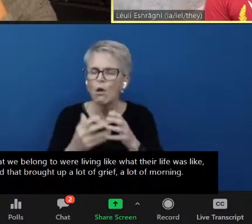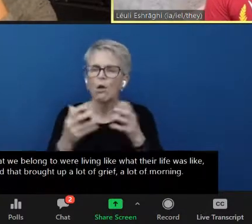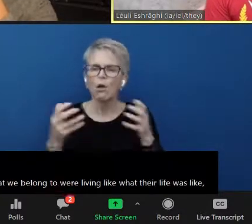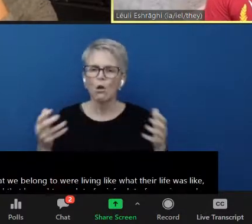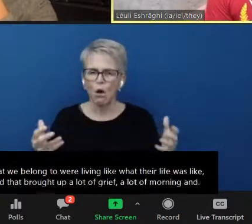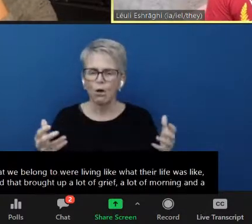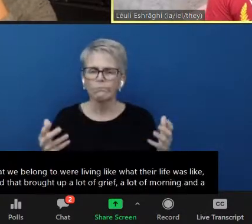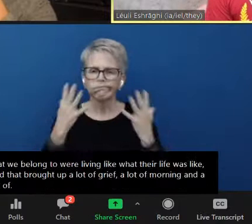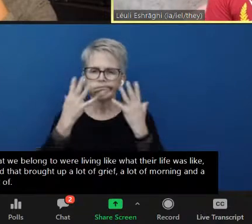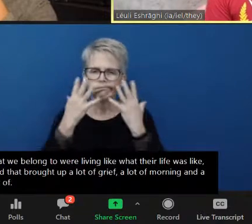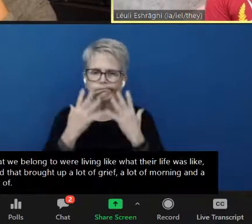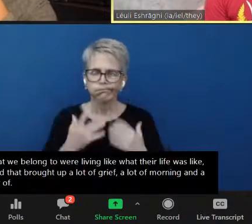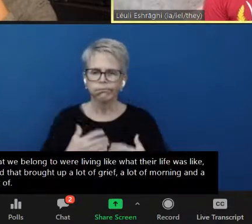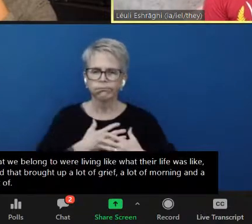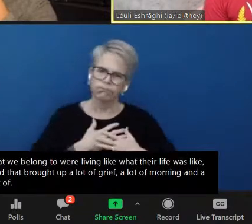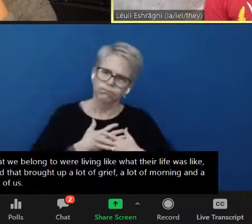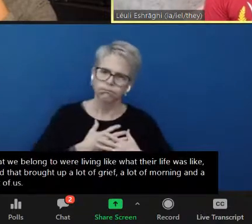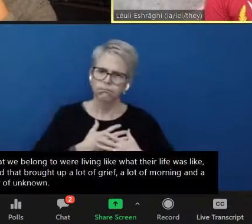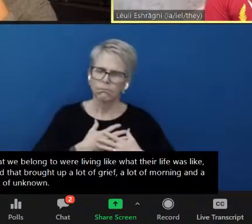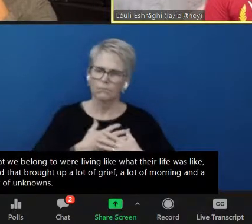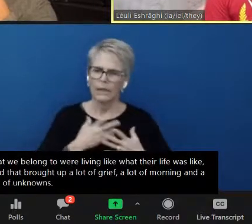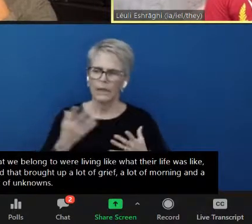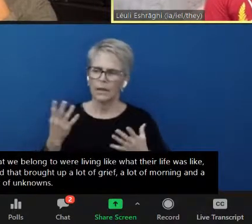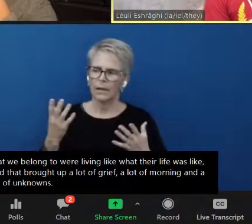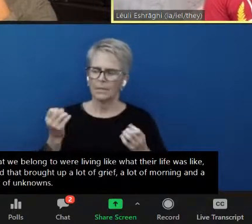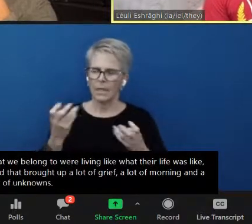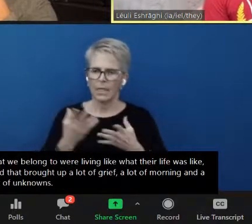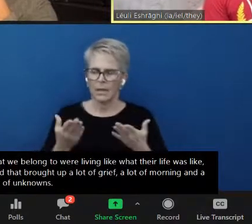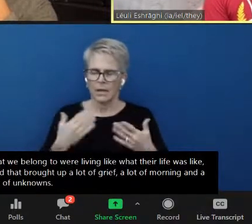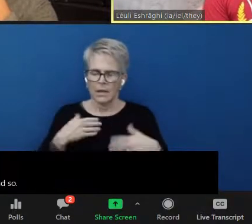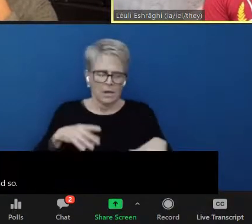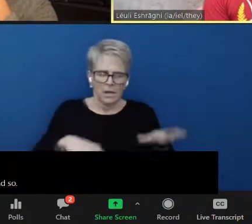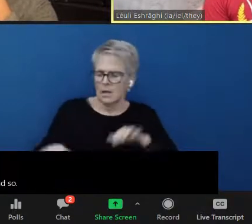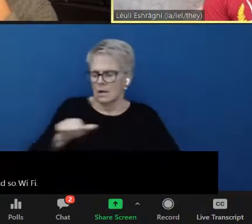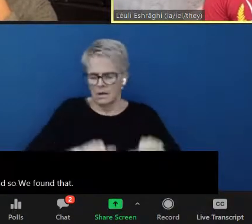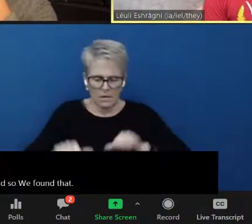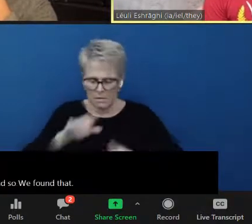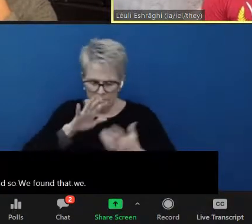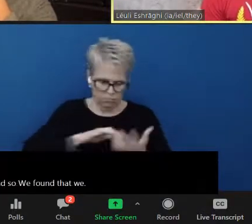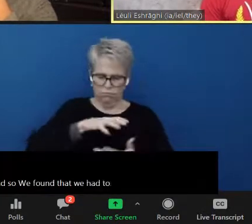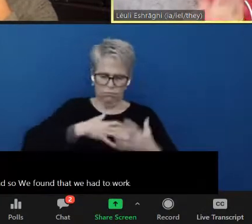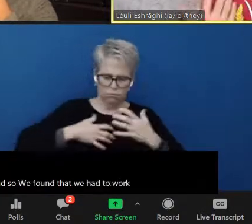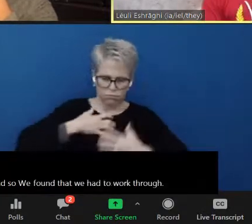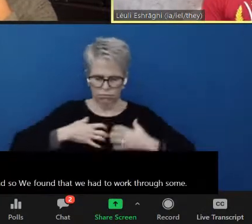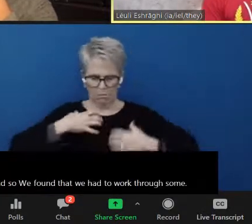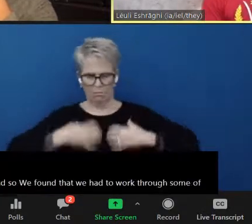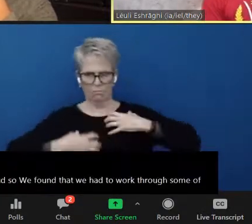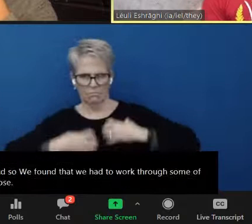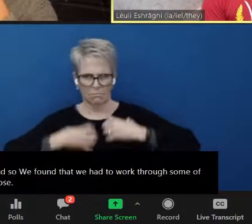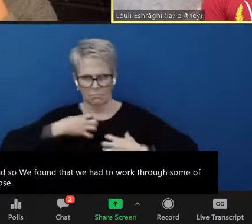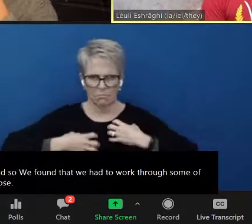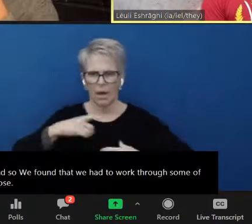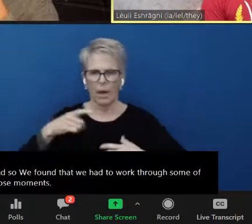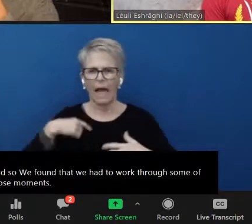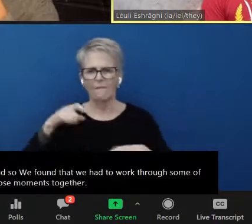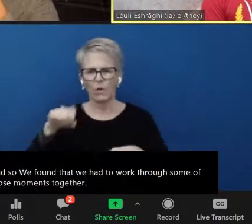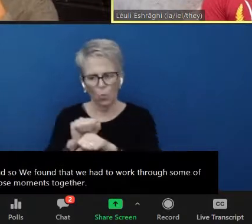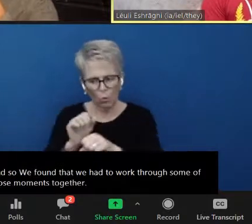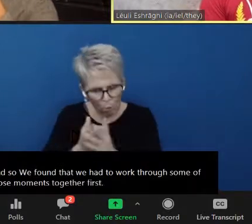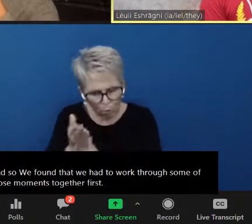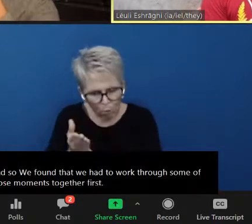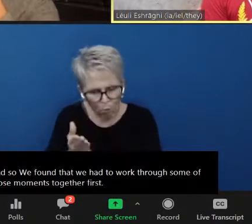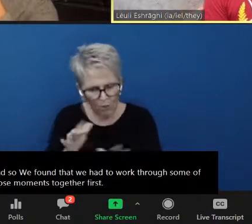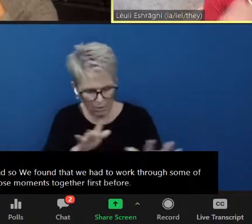mourning, and a lot of unknowns. And so we found that we had to work through some of those moments together